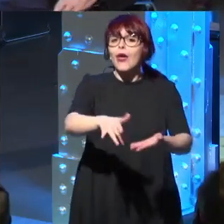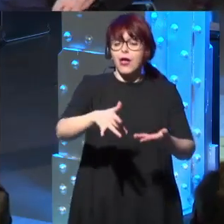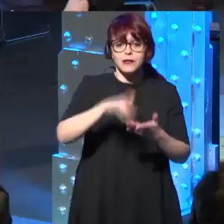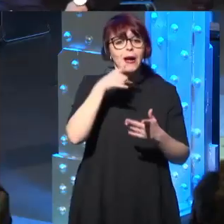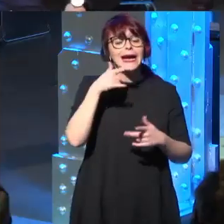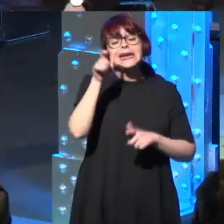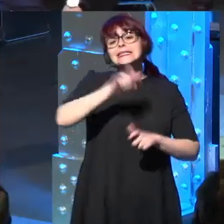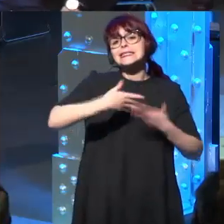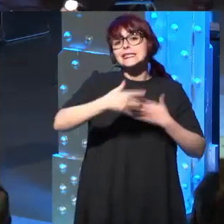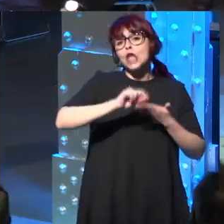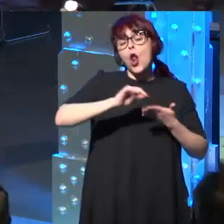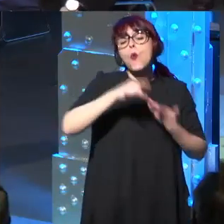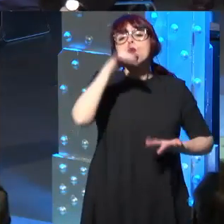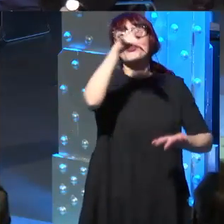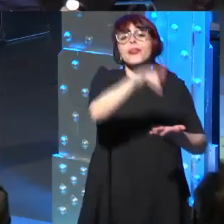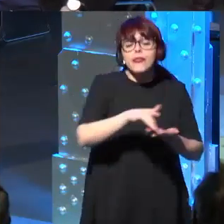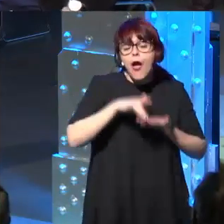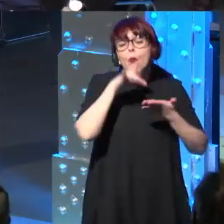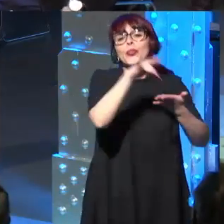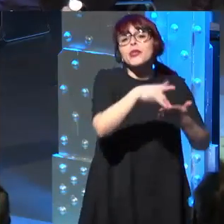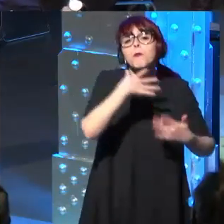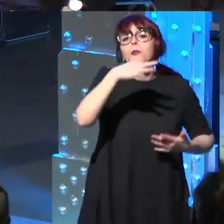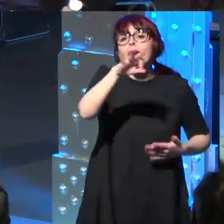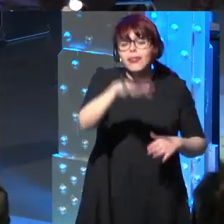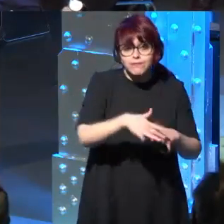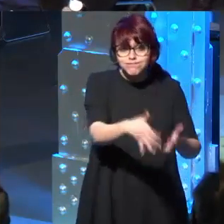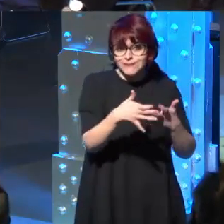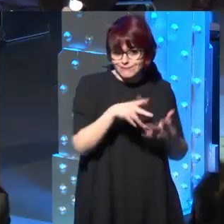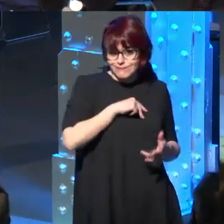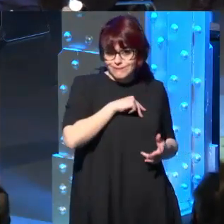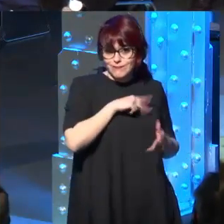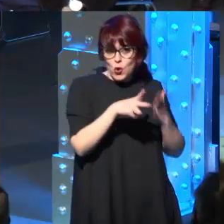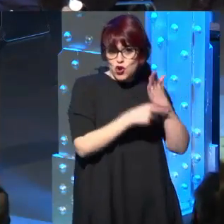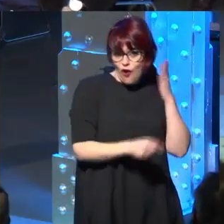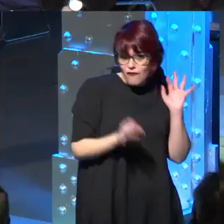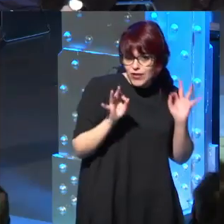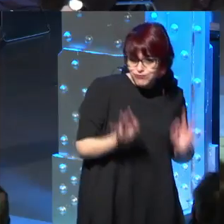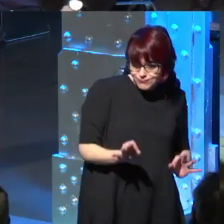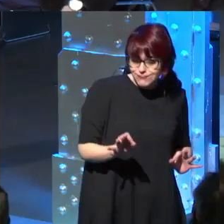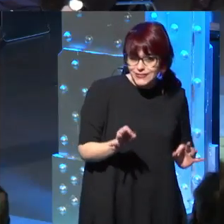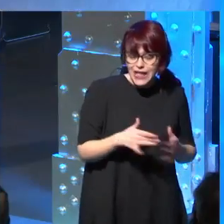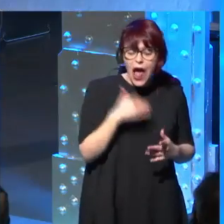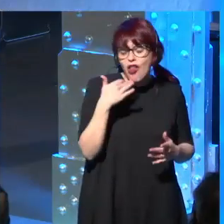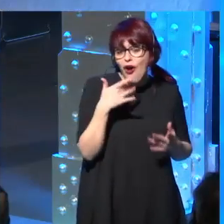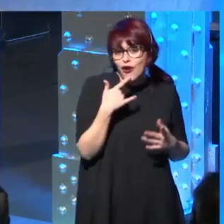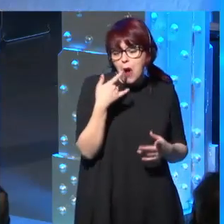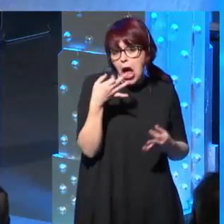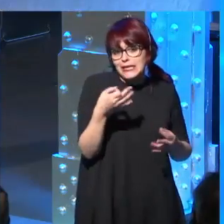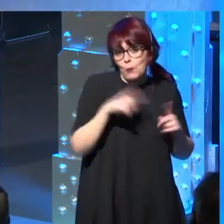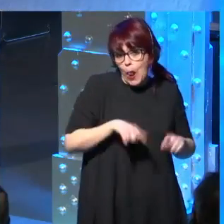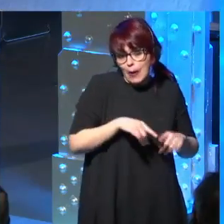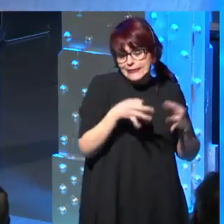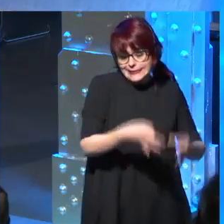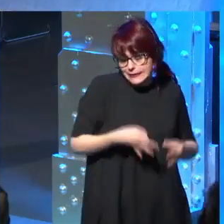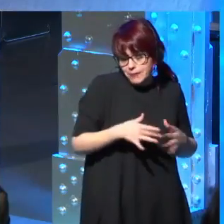you will win the Nobel Prize. It's almost a cliche. So,